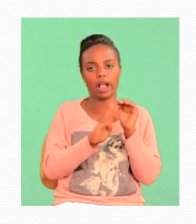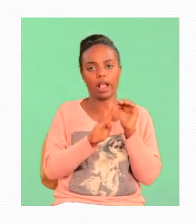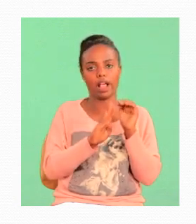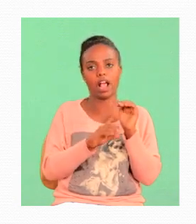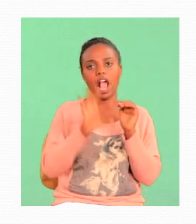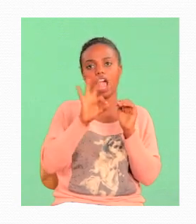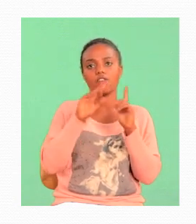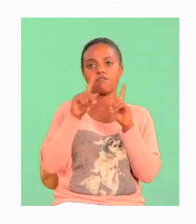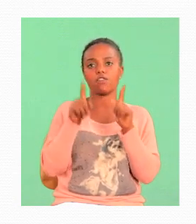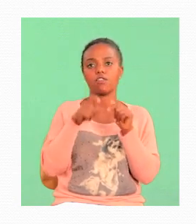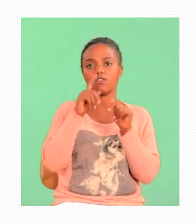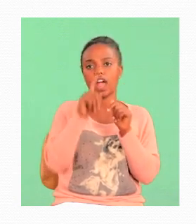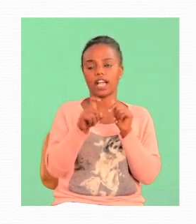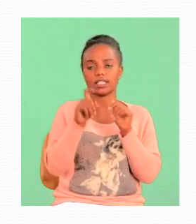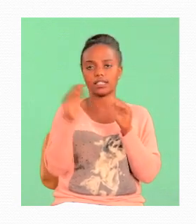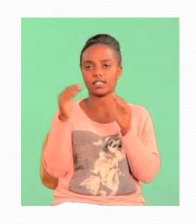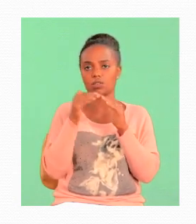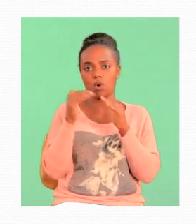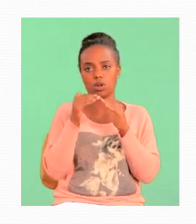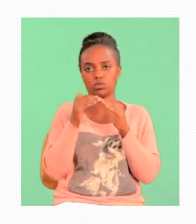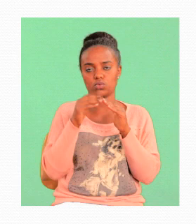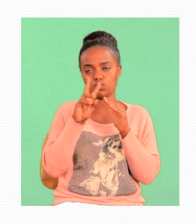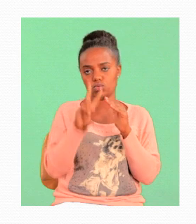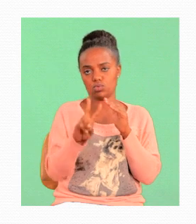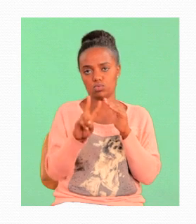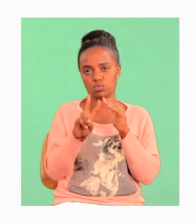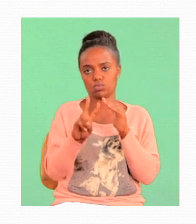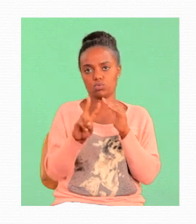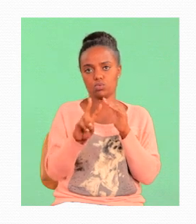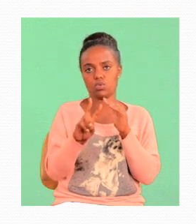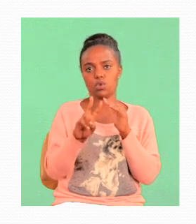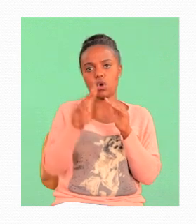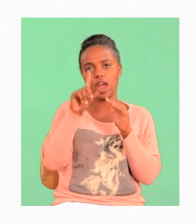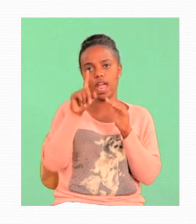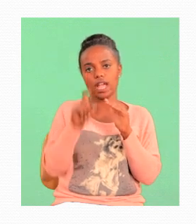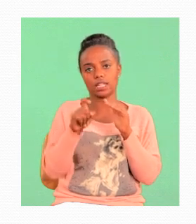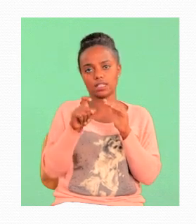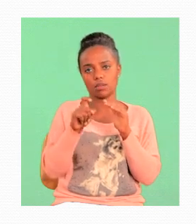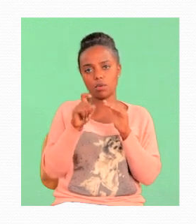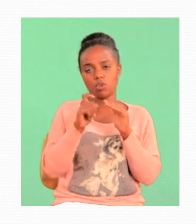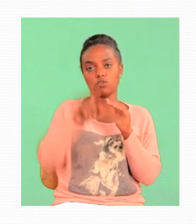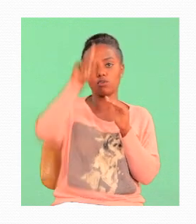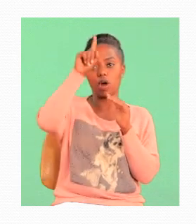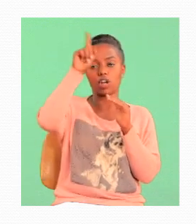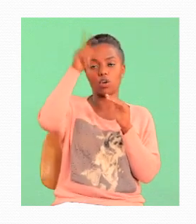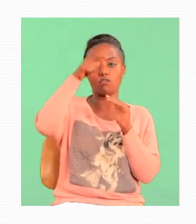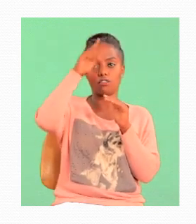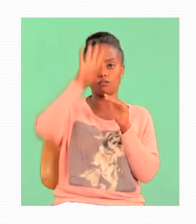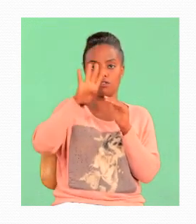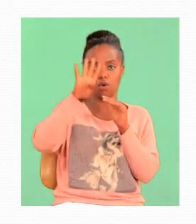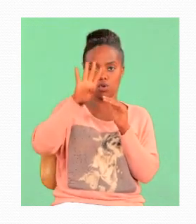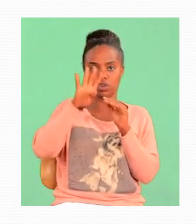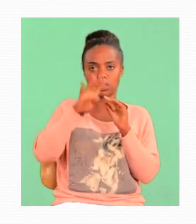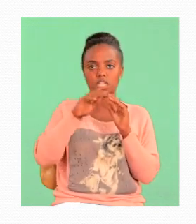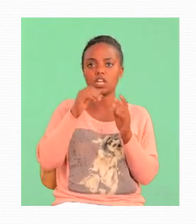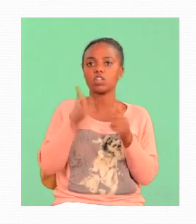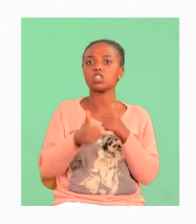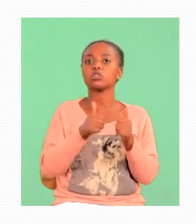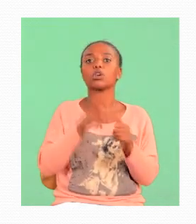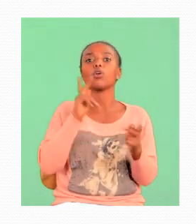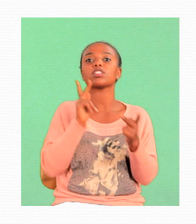f of x is equal to 2x the power of 1 over 4. Which of these two satisfy this